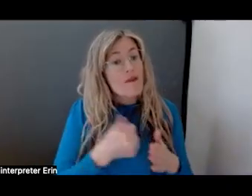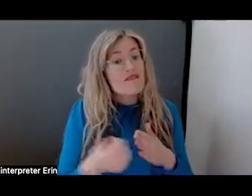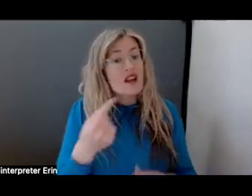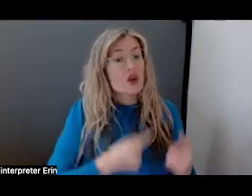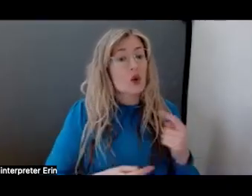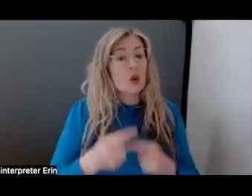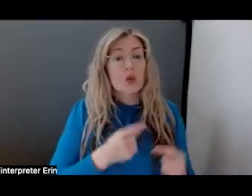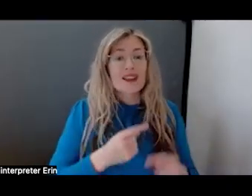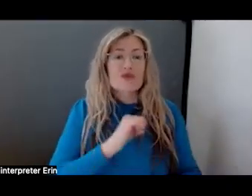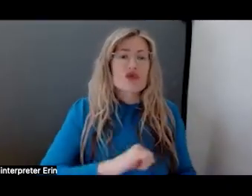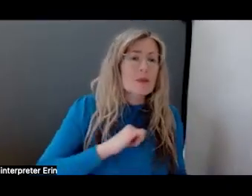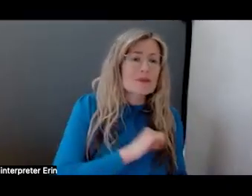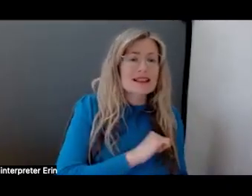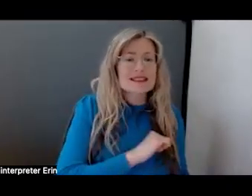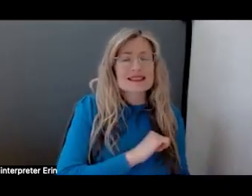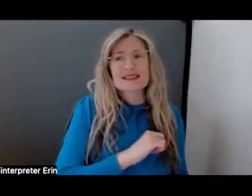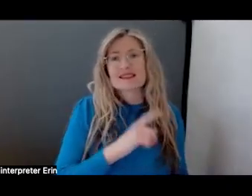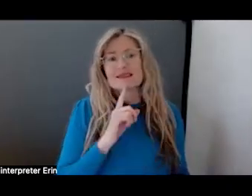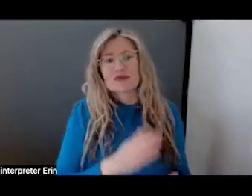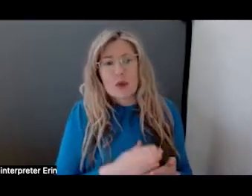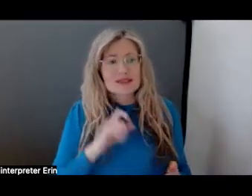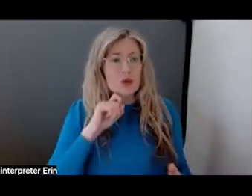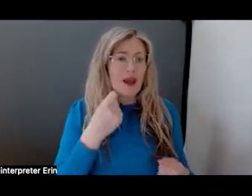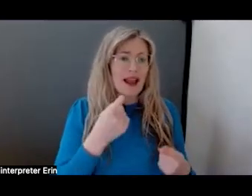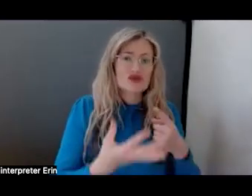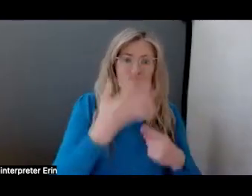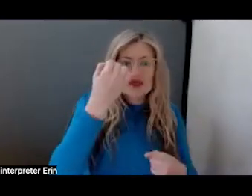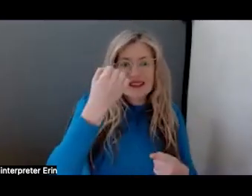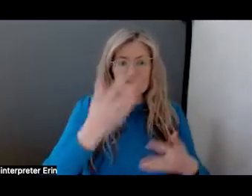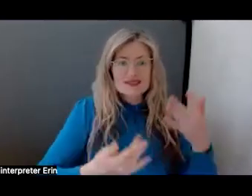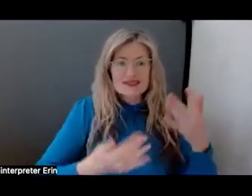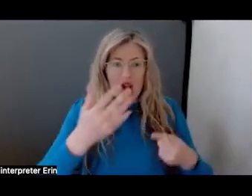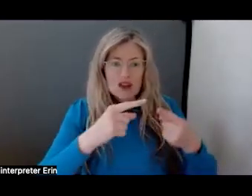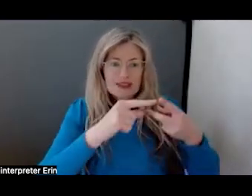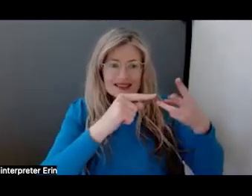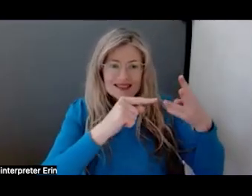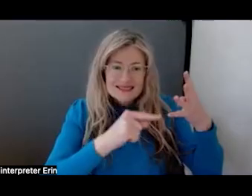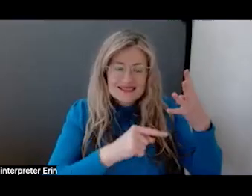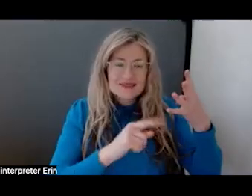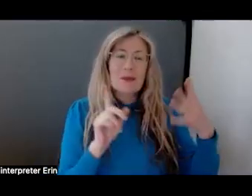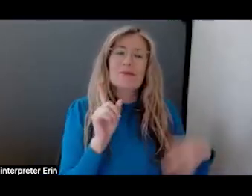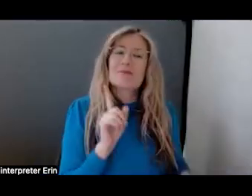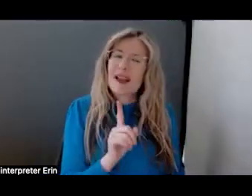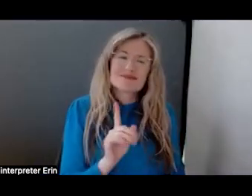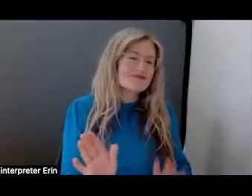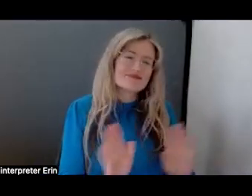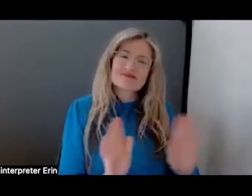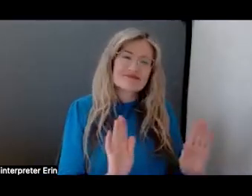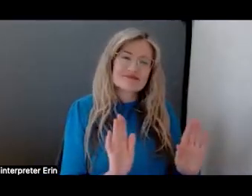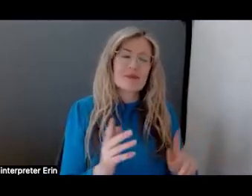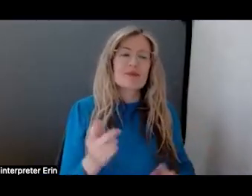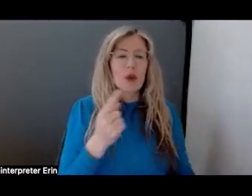and we promise that we will achieve results, while what we need is a space to reason